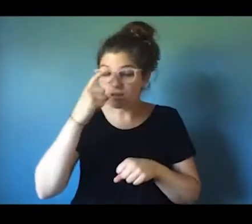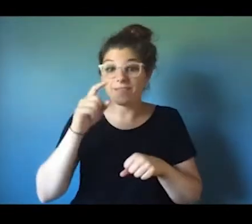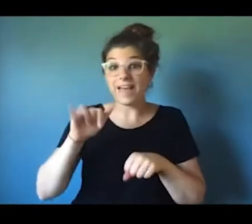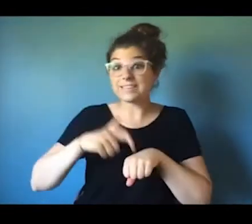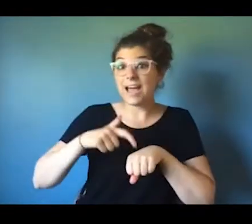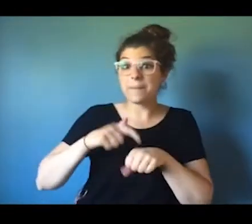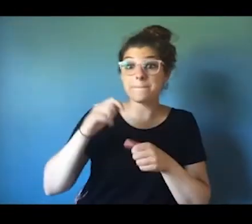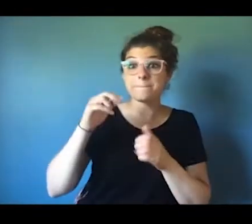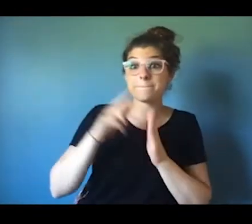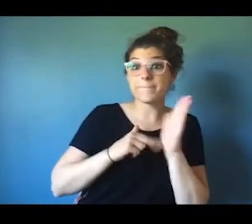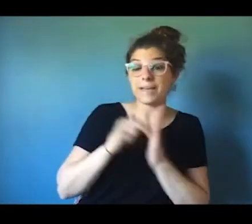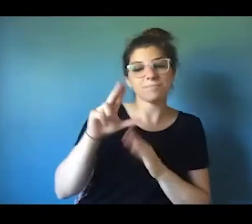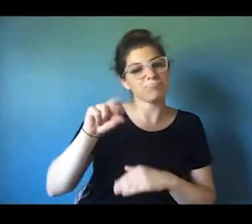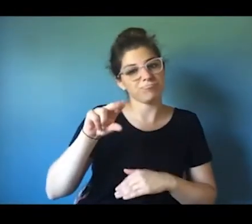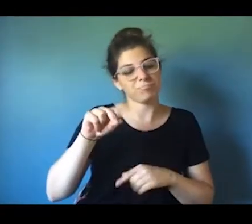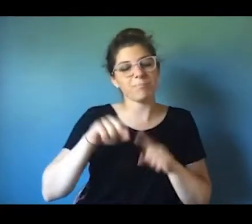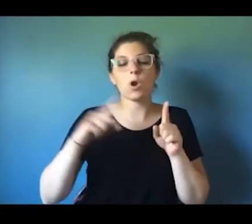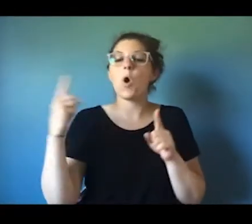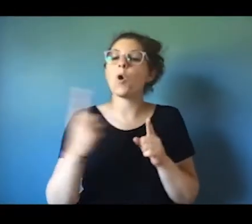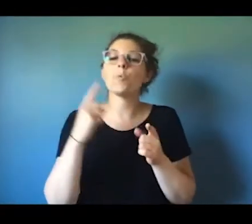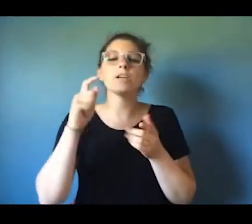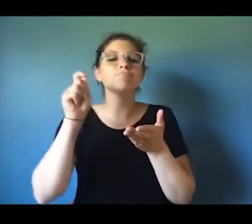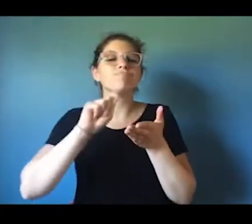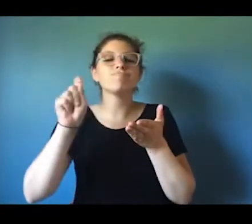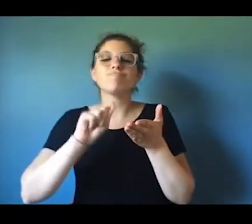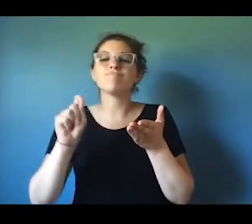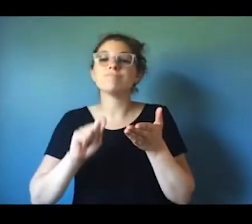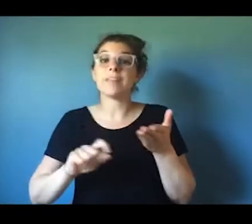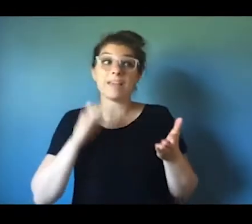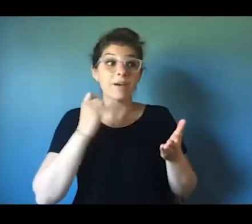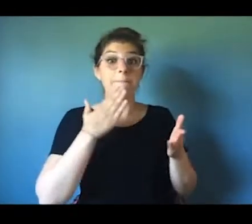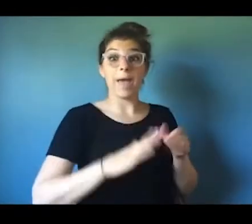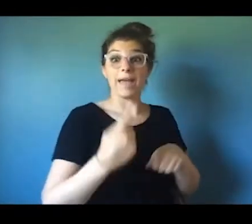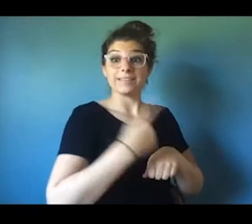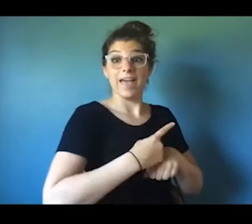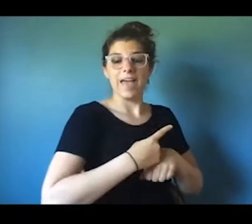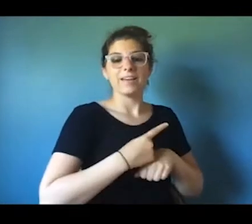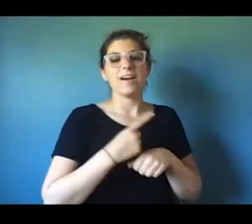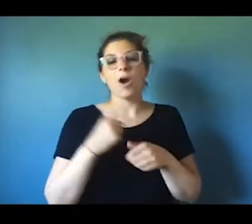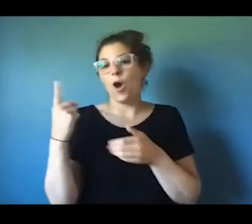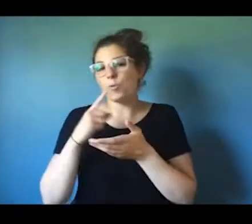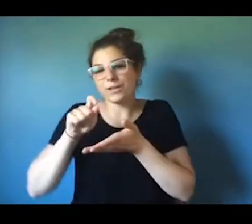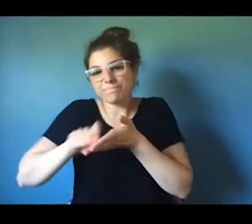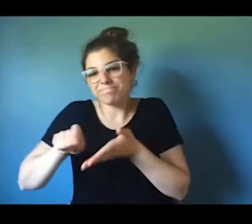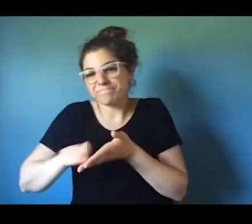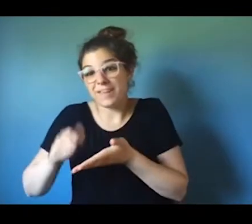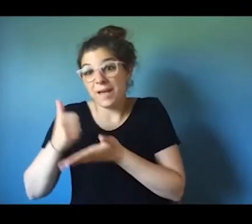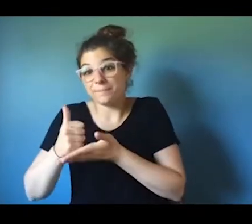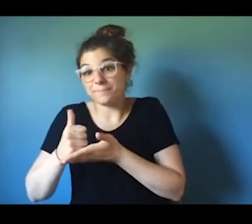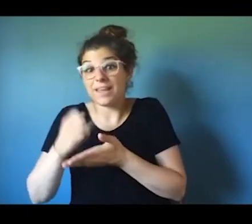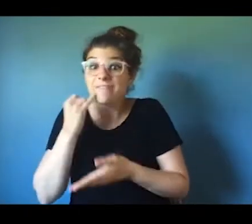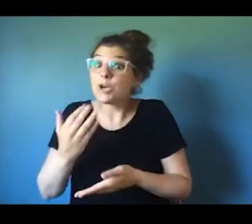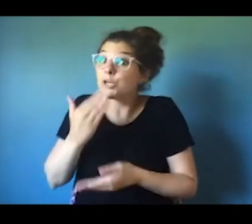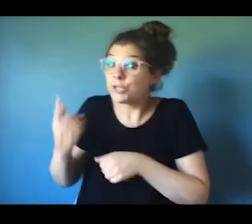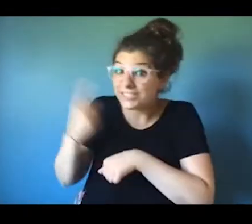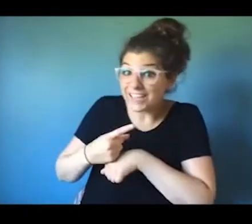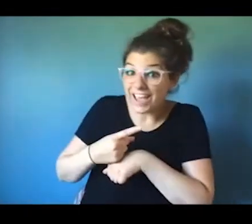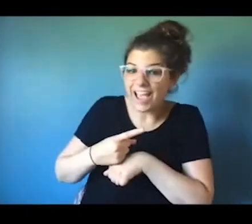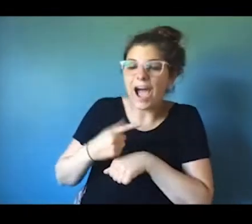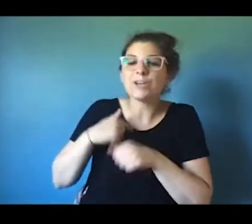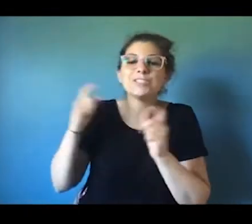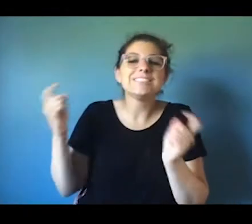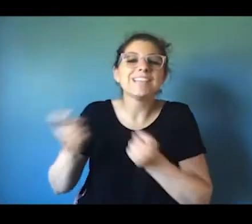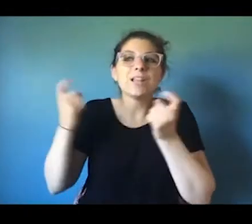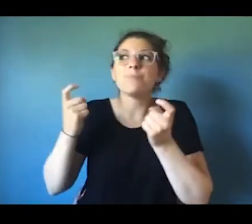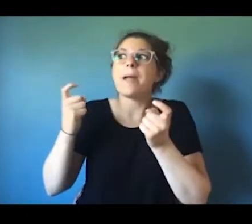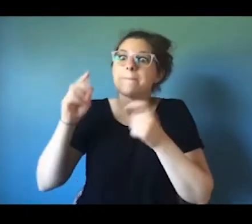made sense. And I didn't paint then, though, but I always drew. And if it was a bad day, art was a great way to help me with that bad